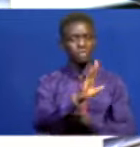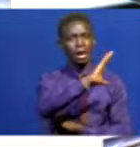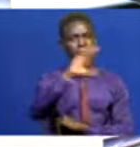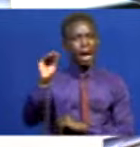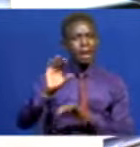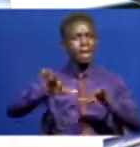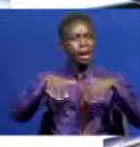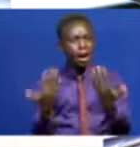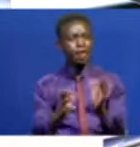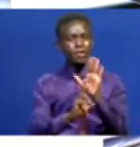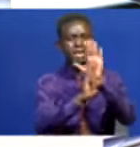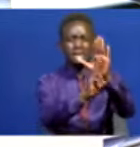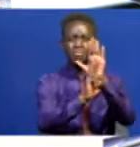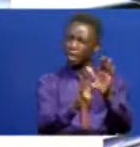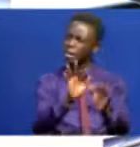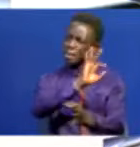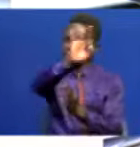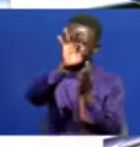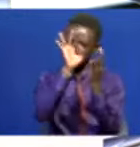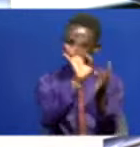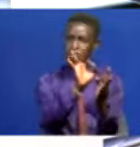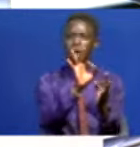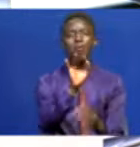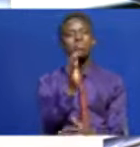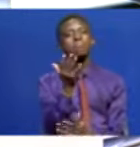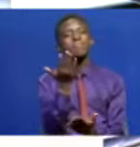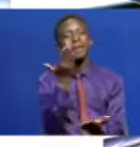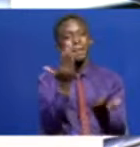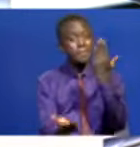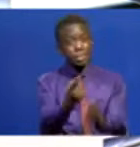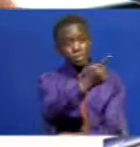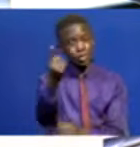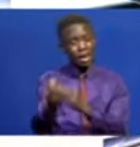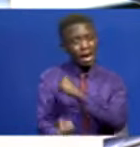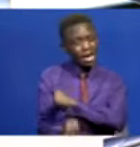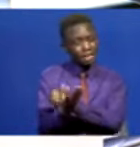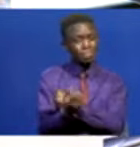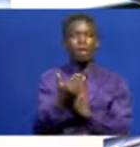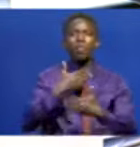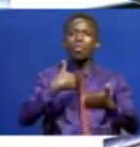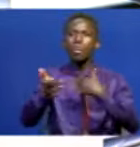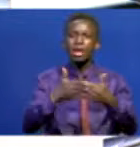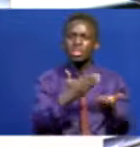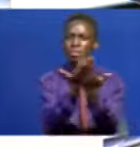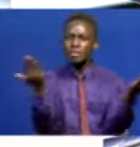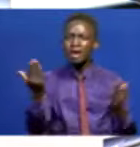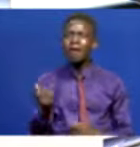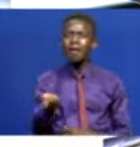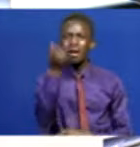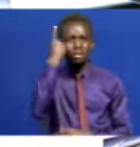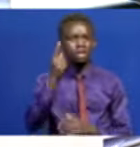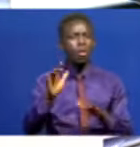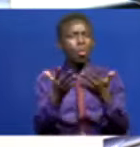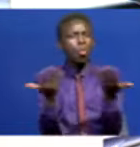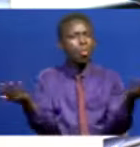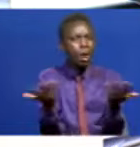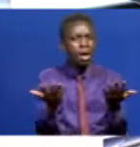of representation, particularly that role. You will explain whether you really understand where the